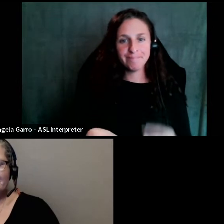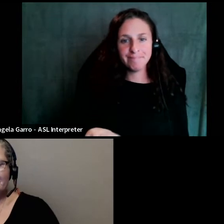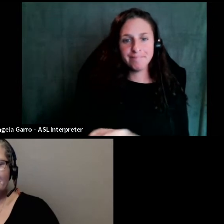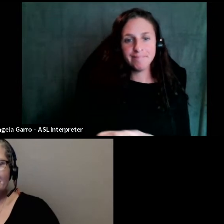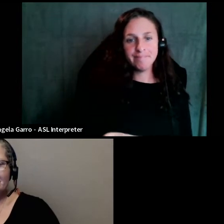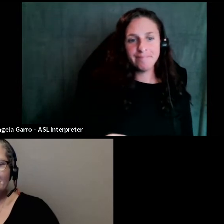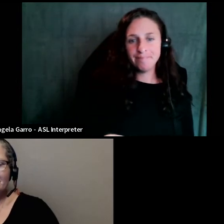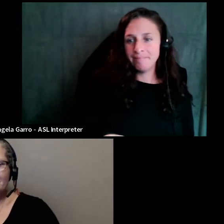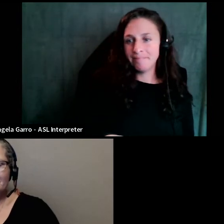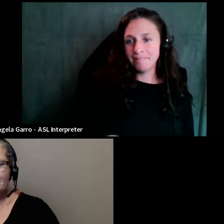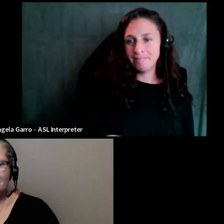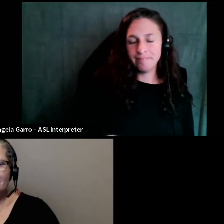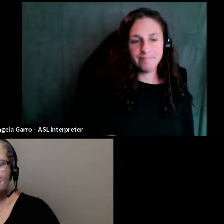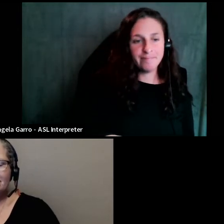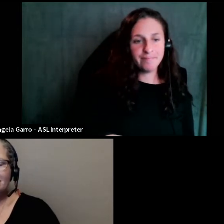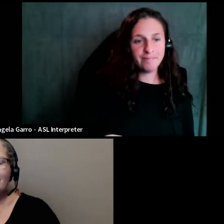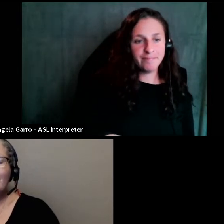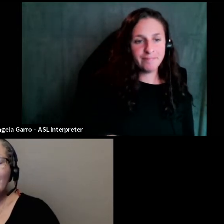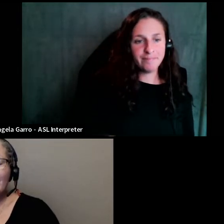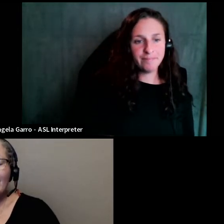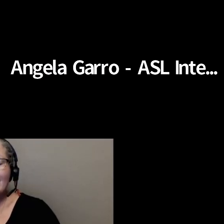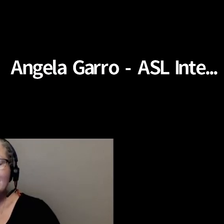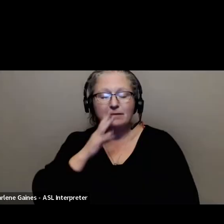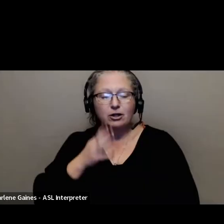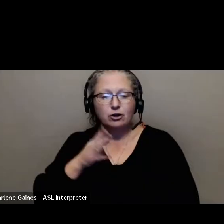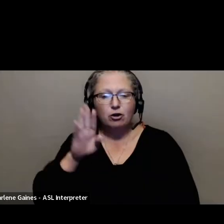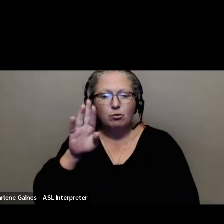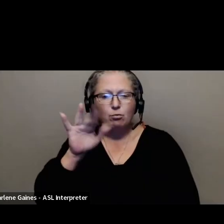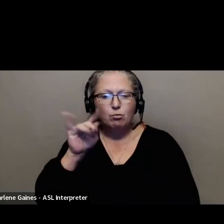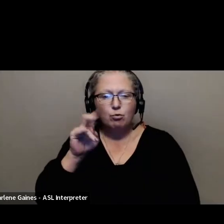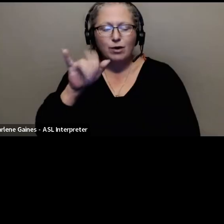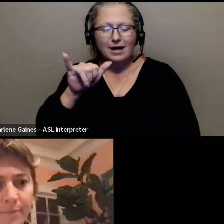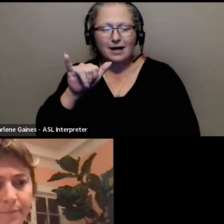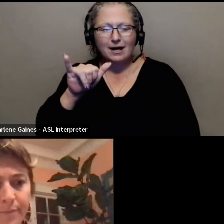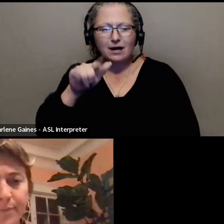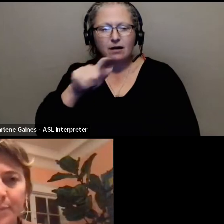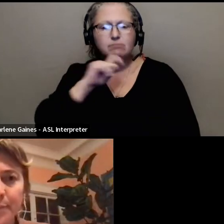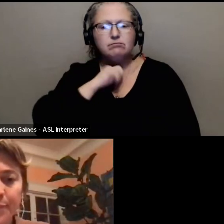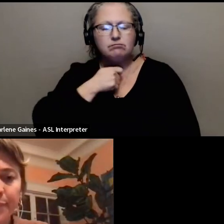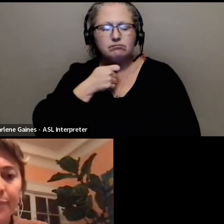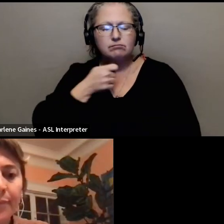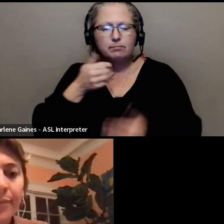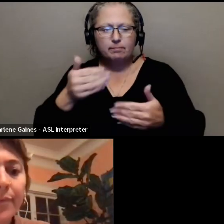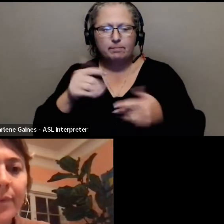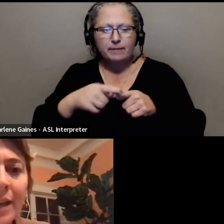Next. Thank you. Next speaker. Brittney Redgate, you may unmute and begin.